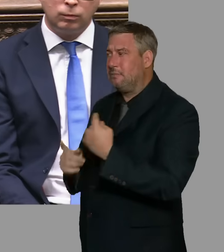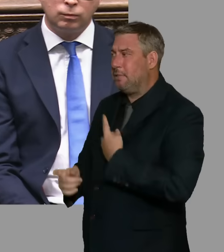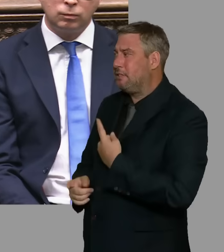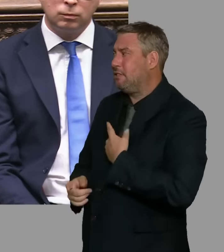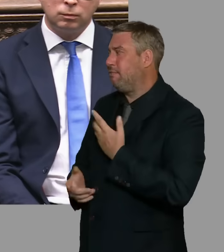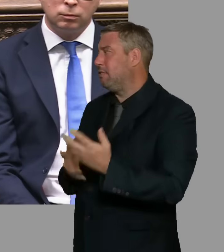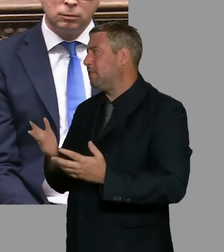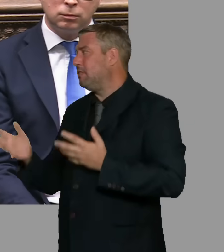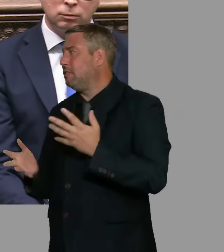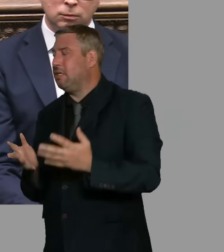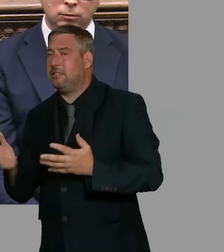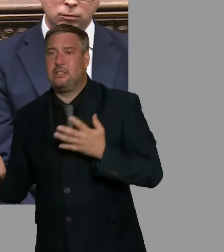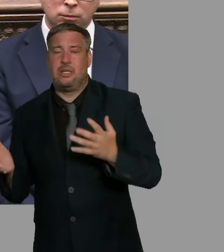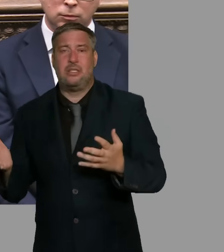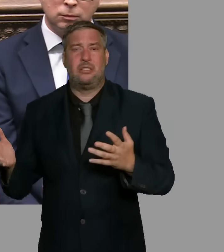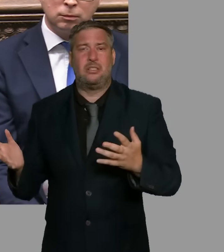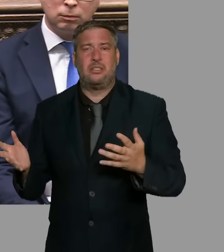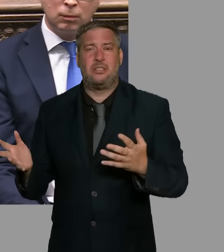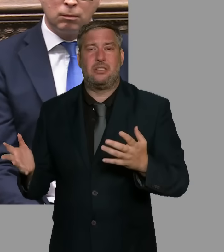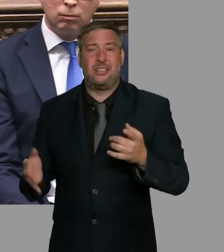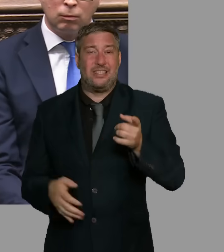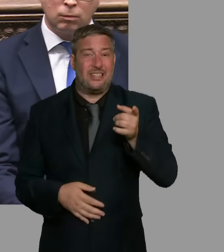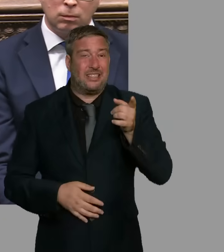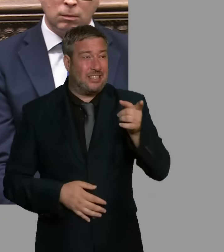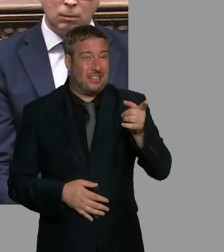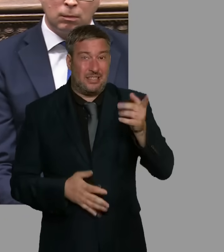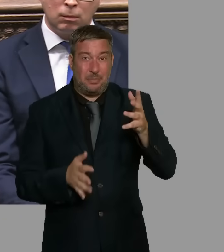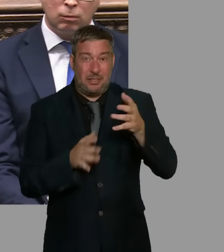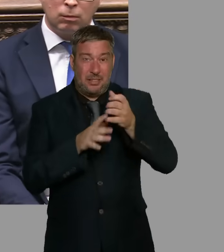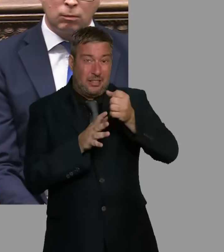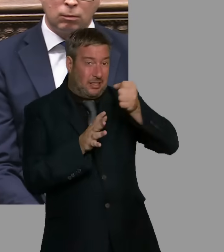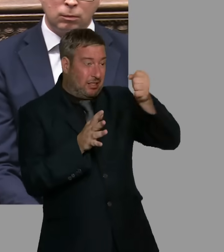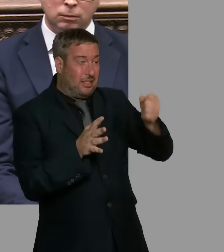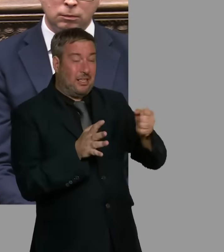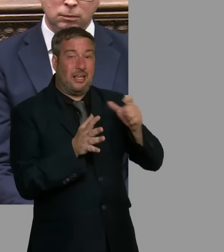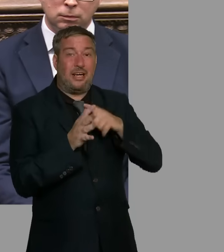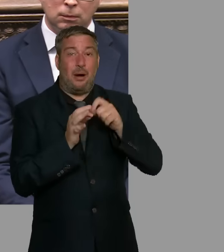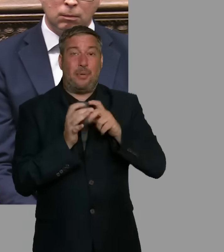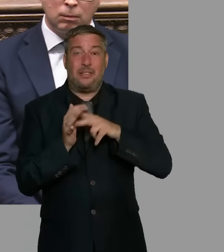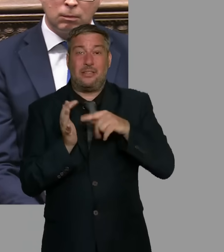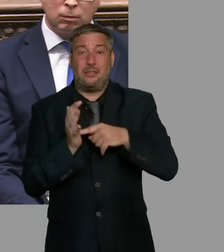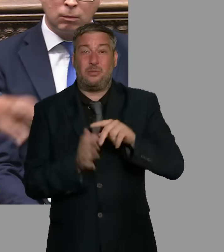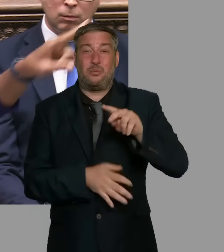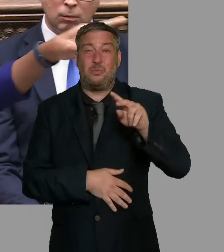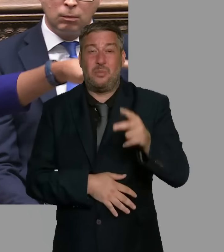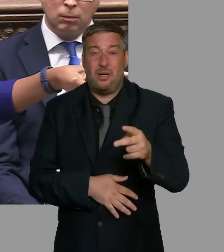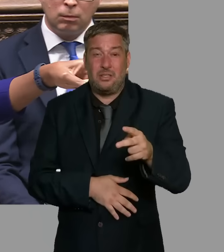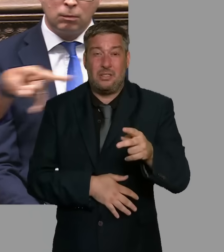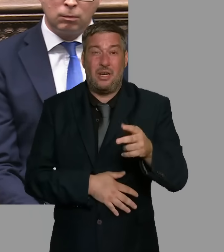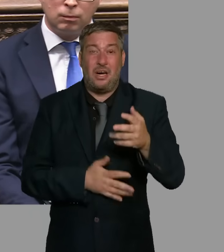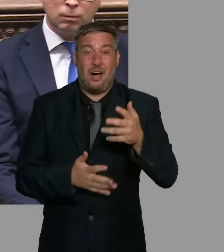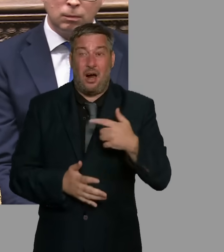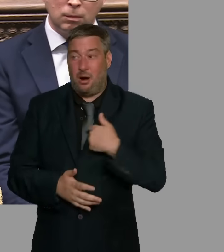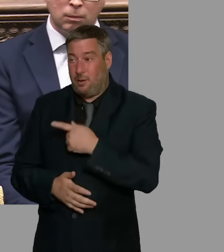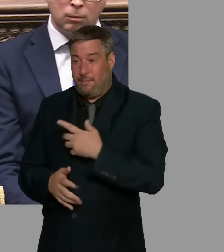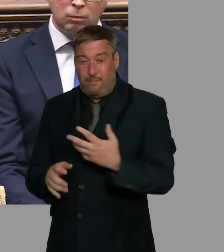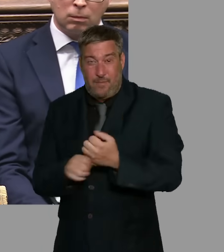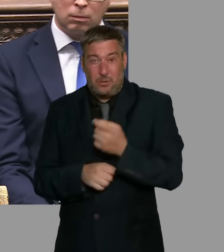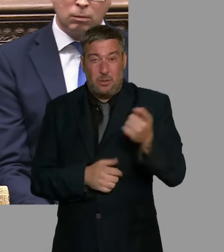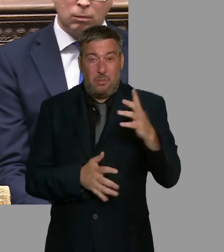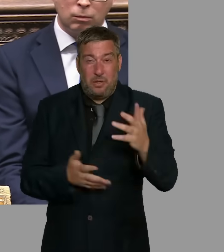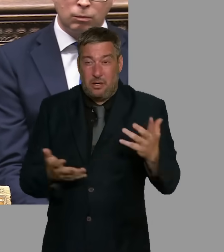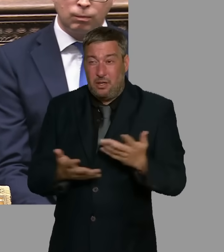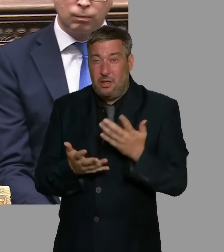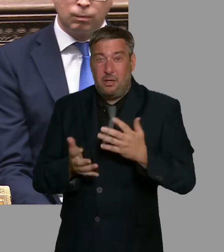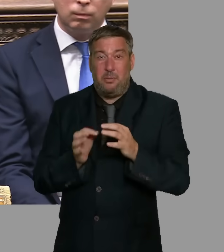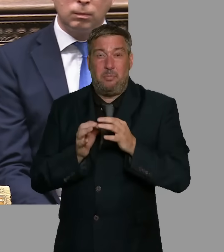Business Secretary. I didn't get a proper answer. He's talking about process. This is not about process. This is about judgment. Just last week, I told him that he should sack